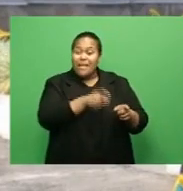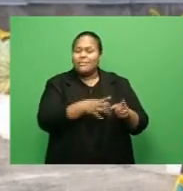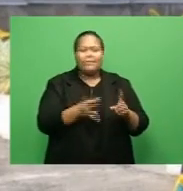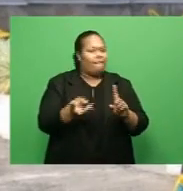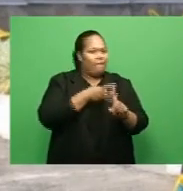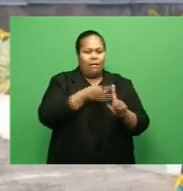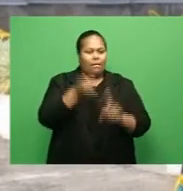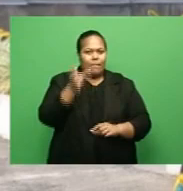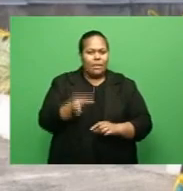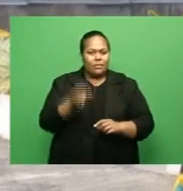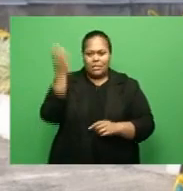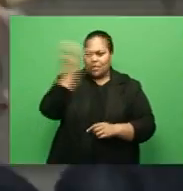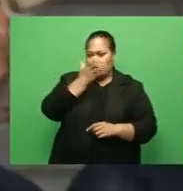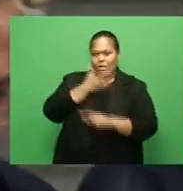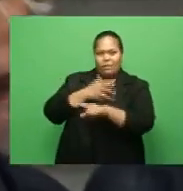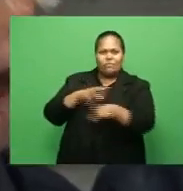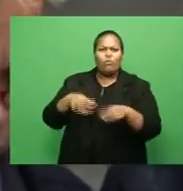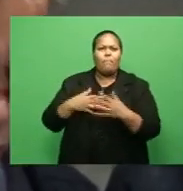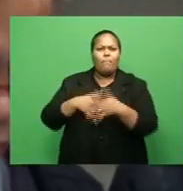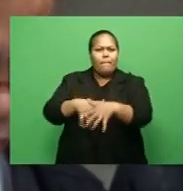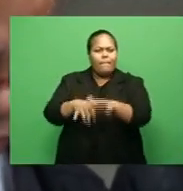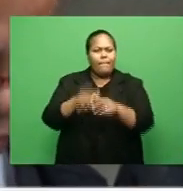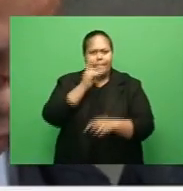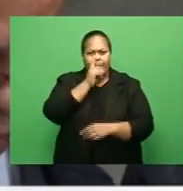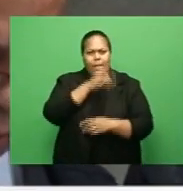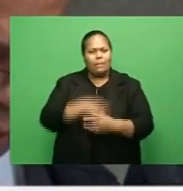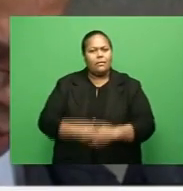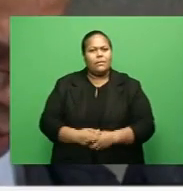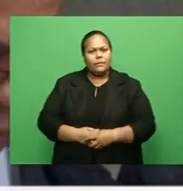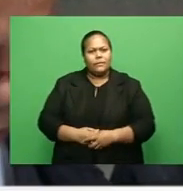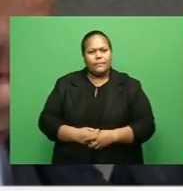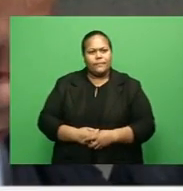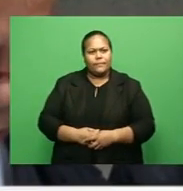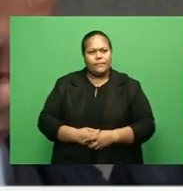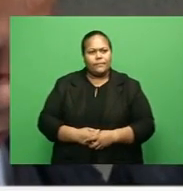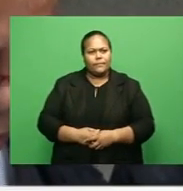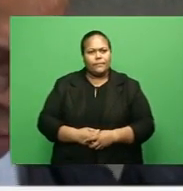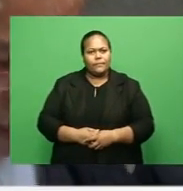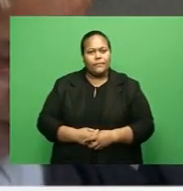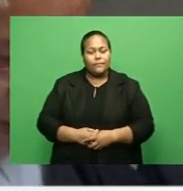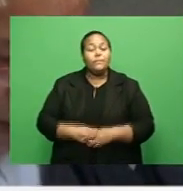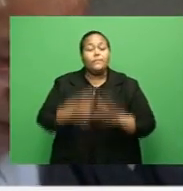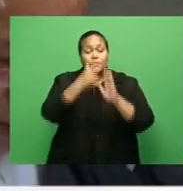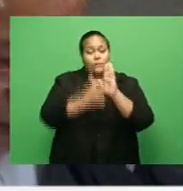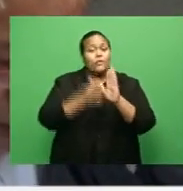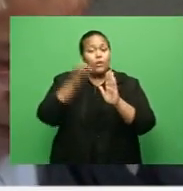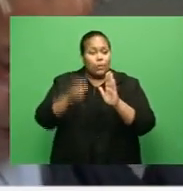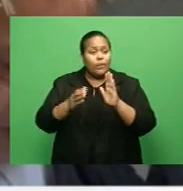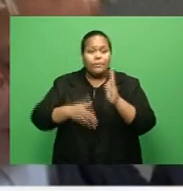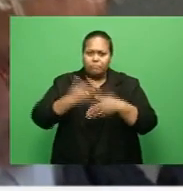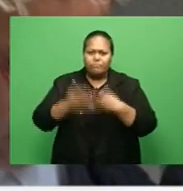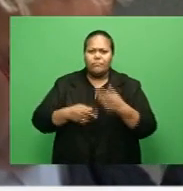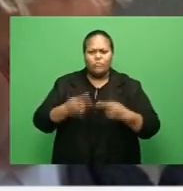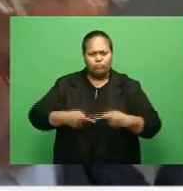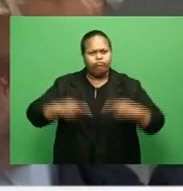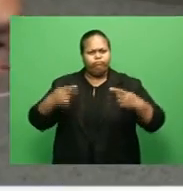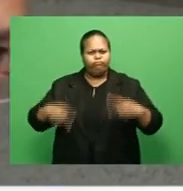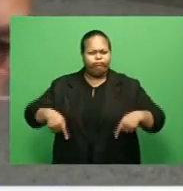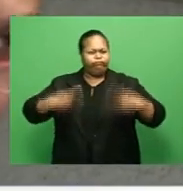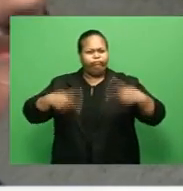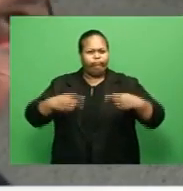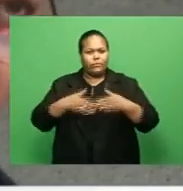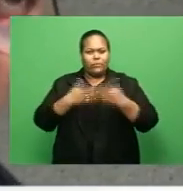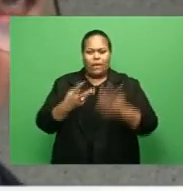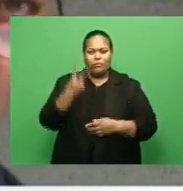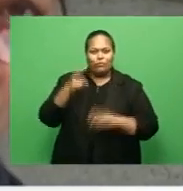be a danger to the public. The state lawyer highlighted there is tension between the 2 families following the